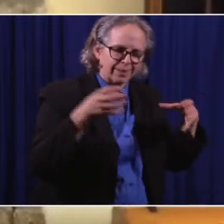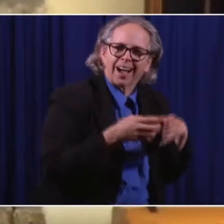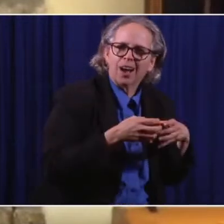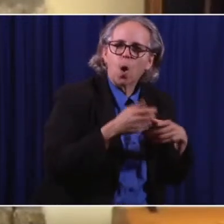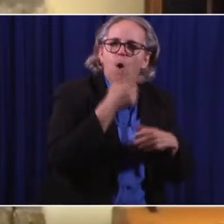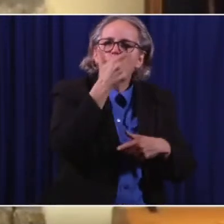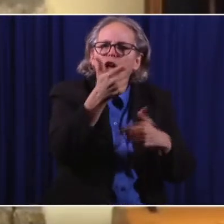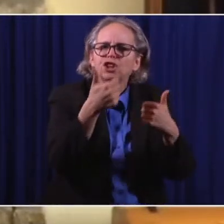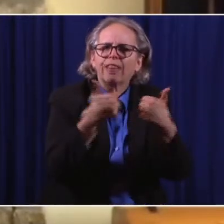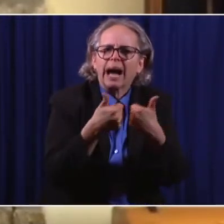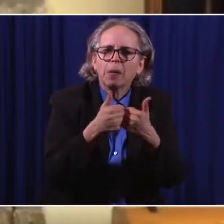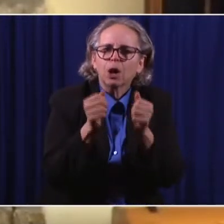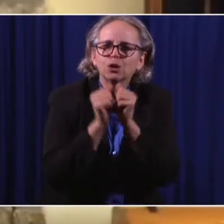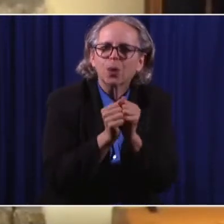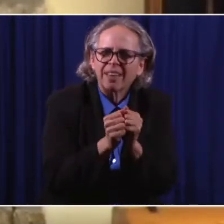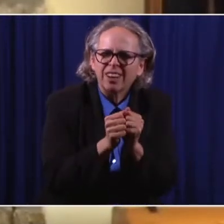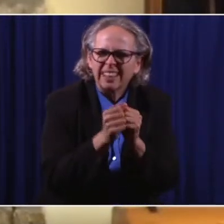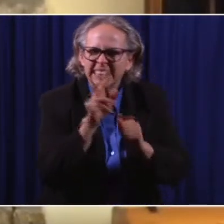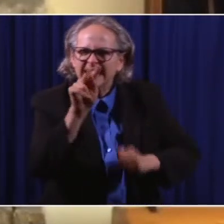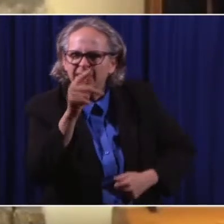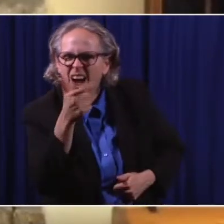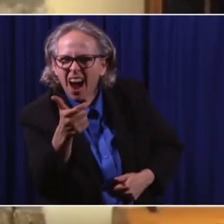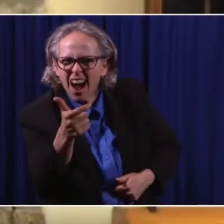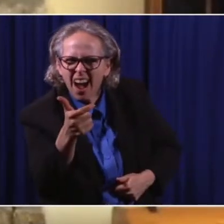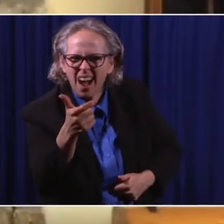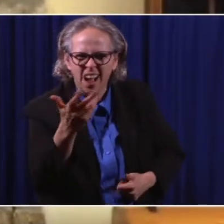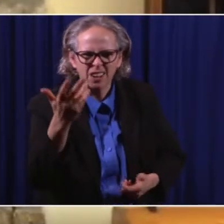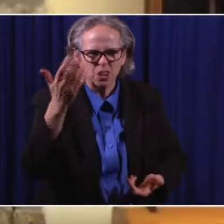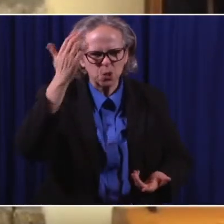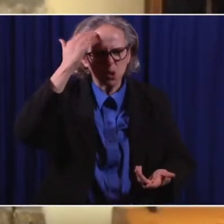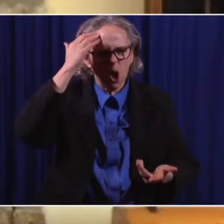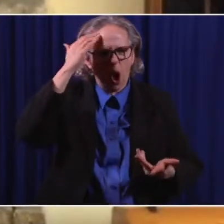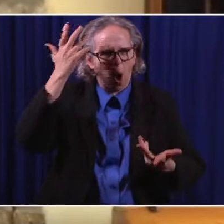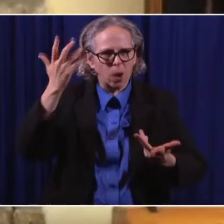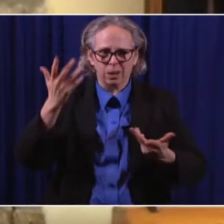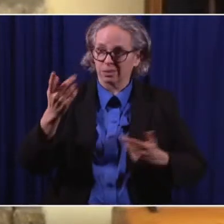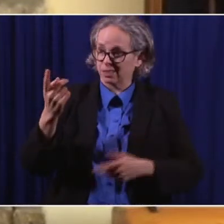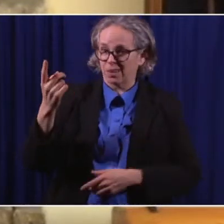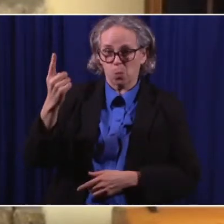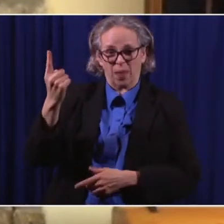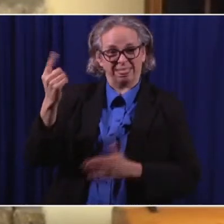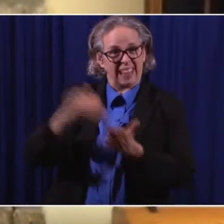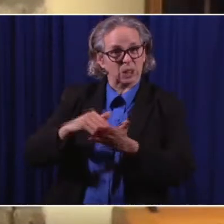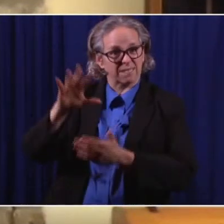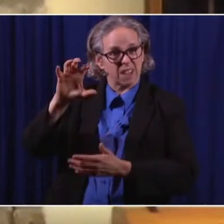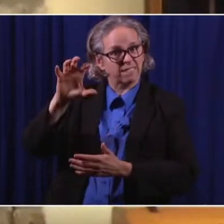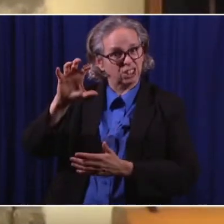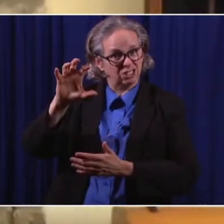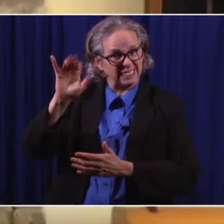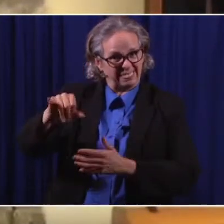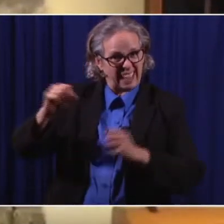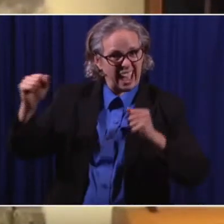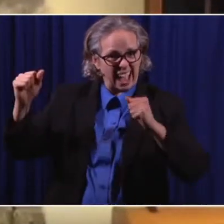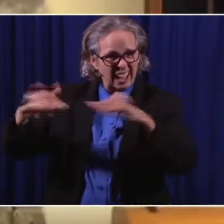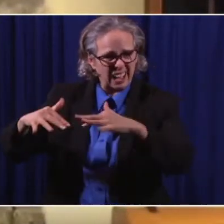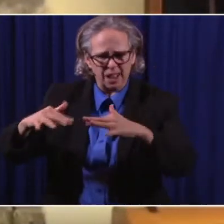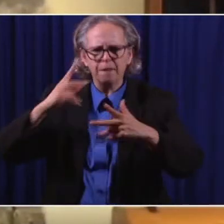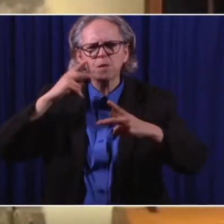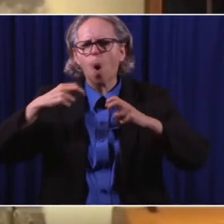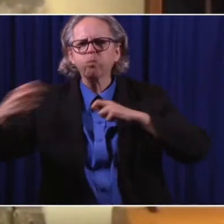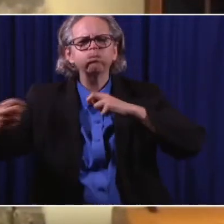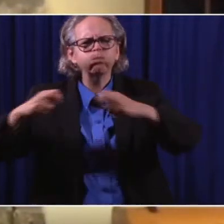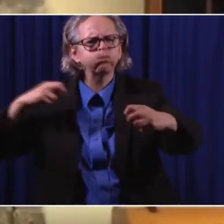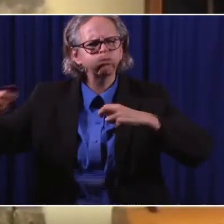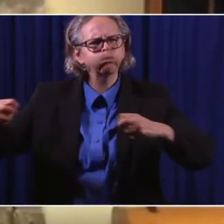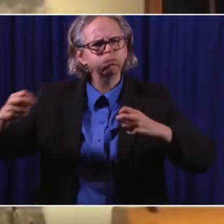State Stadium. So we're not concerned about those fans. They can certainly spread out. They can wear masks. We'll wear